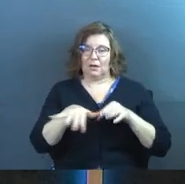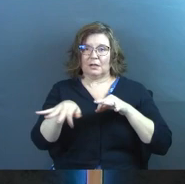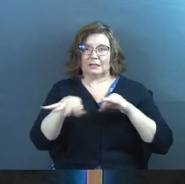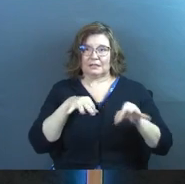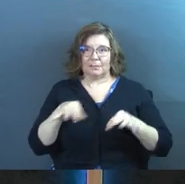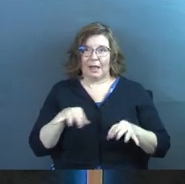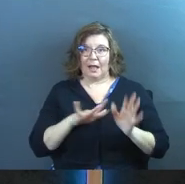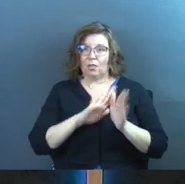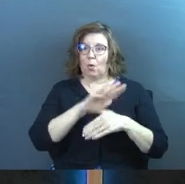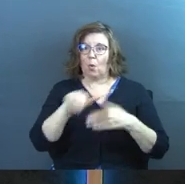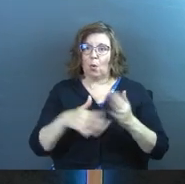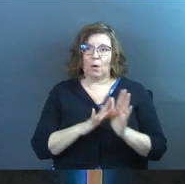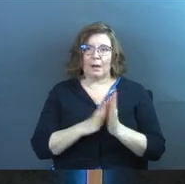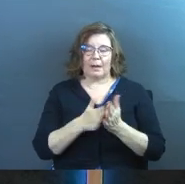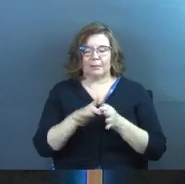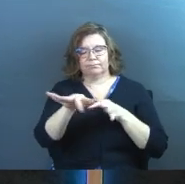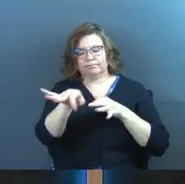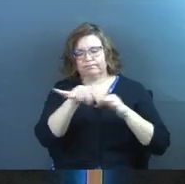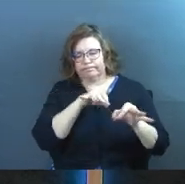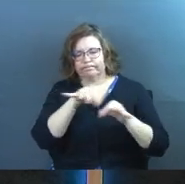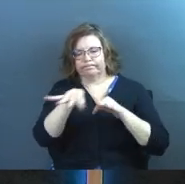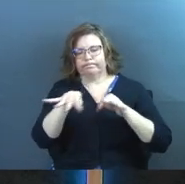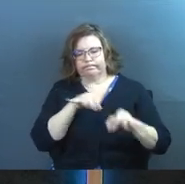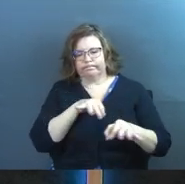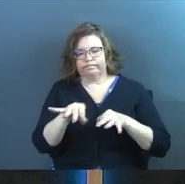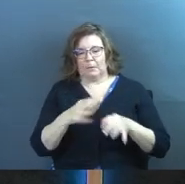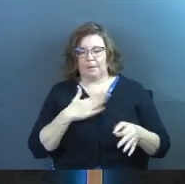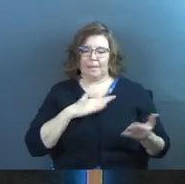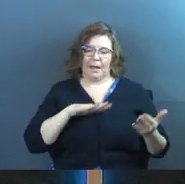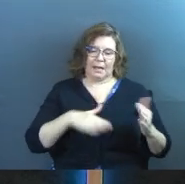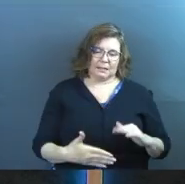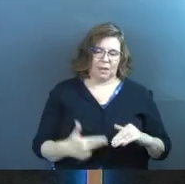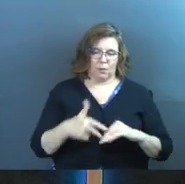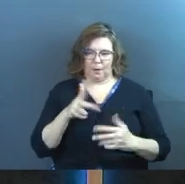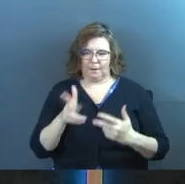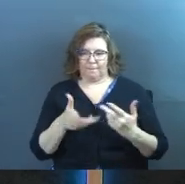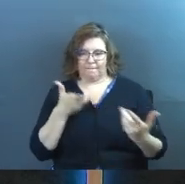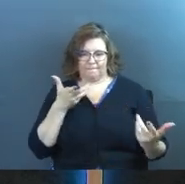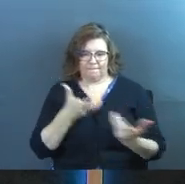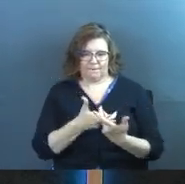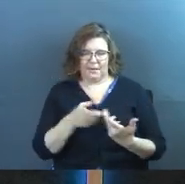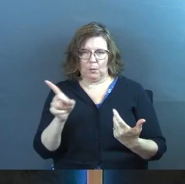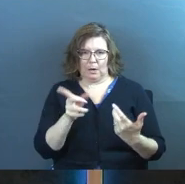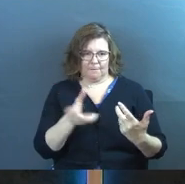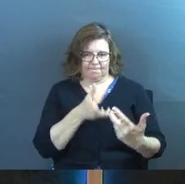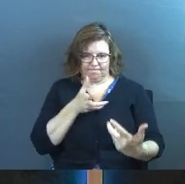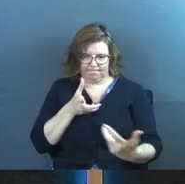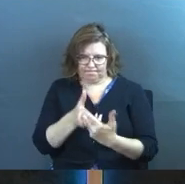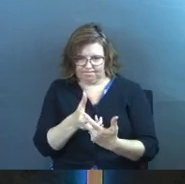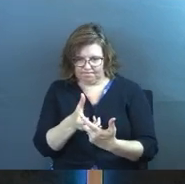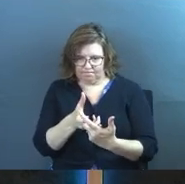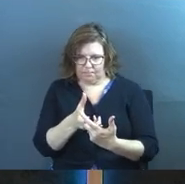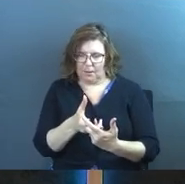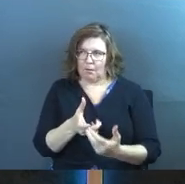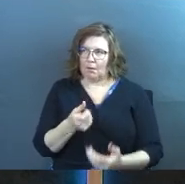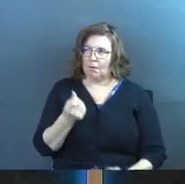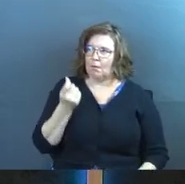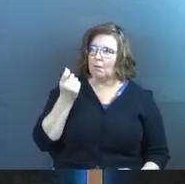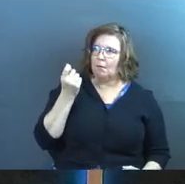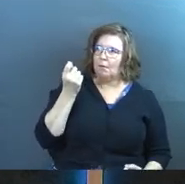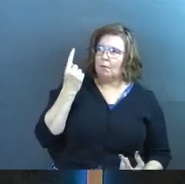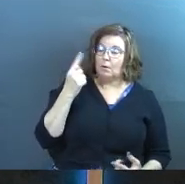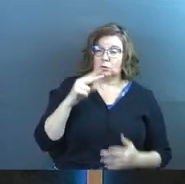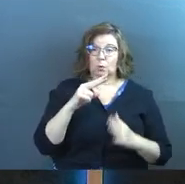the whole Bible and explained how his death and resurrection fit into the whole thing. So when you're reading the